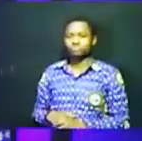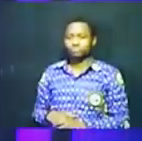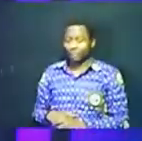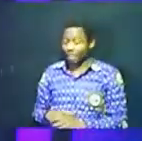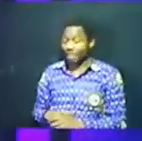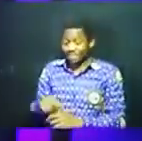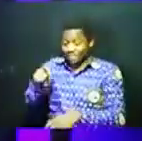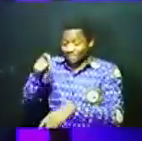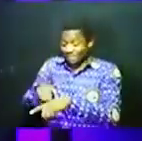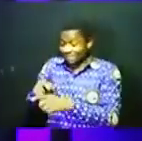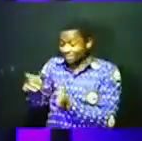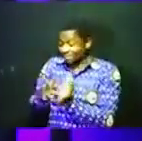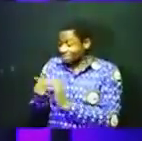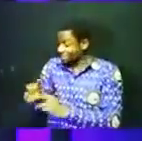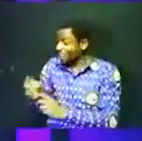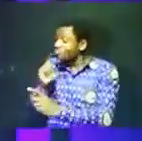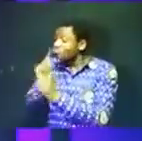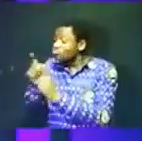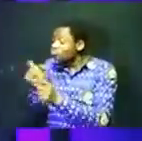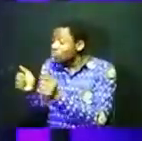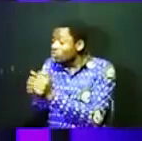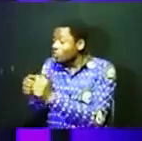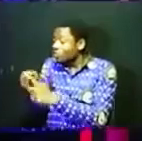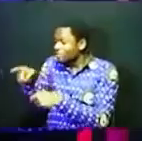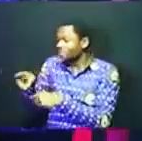to pass.